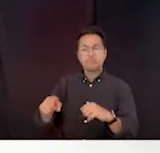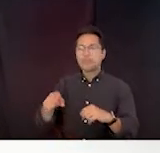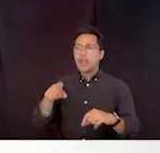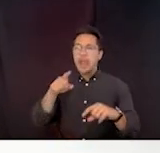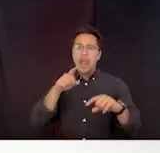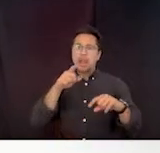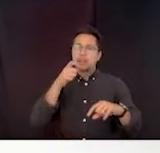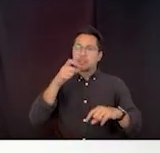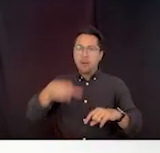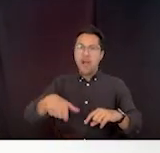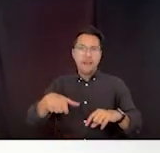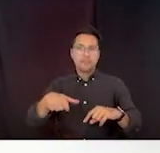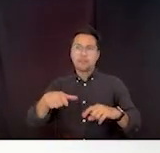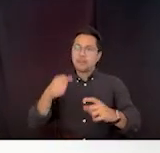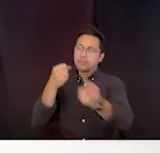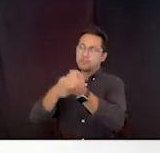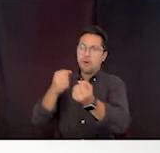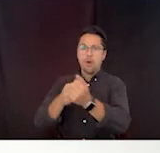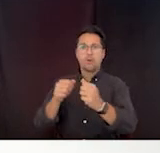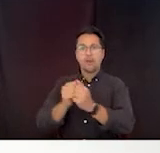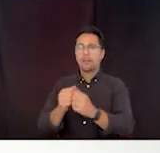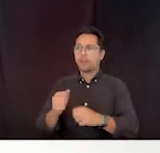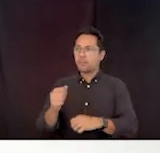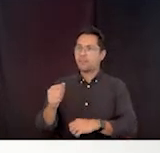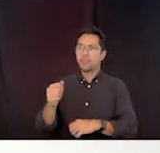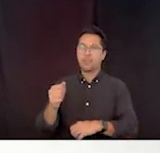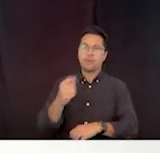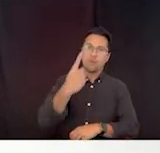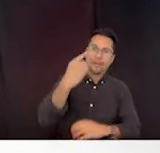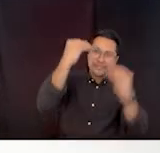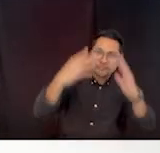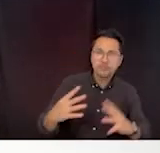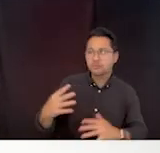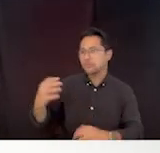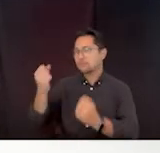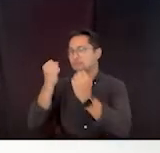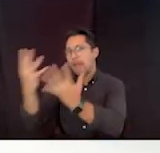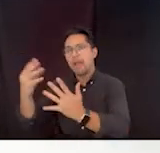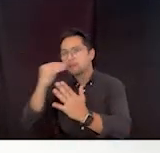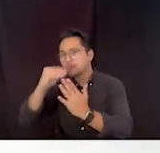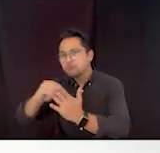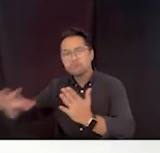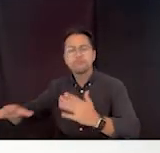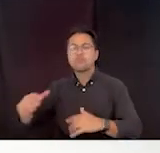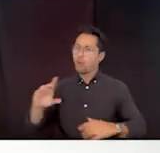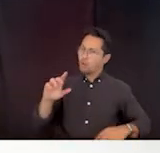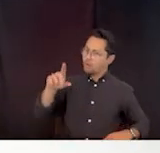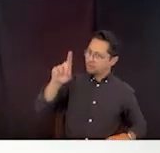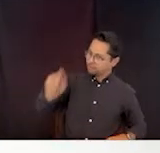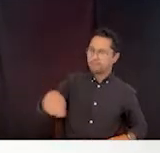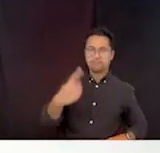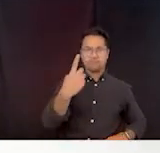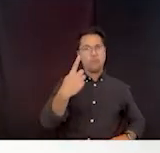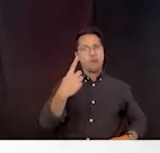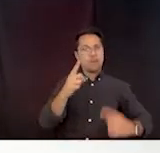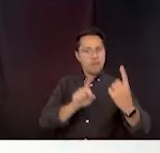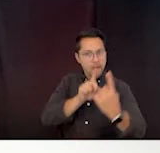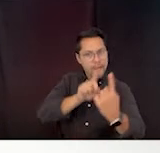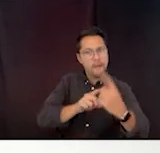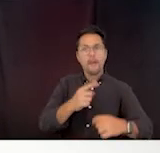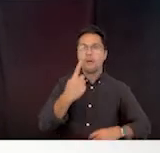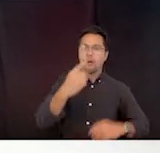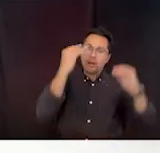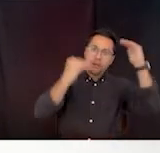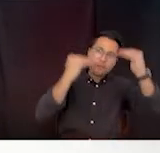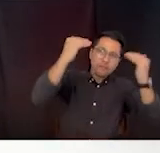in that higher ratio setting. So our kids are in a 1-to-1 setting or a 1-to-2 setting. So we have 1 adult to 1 kid or 1 adult to